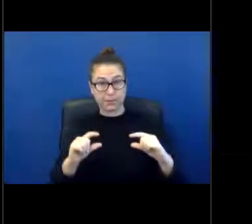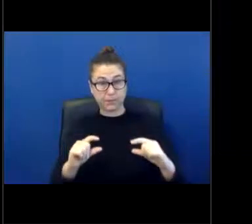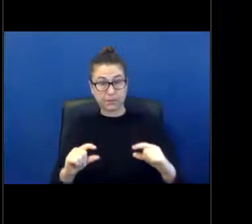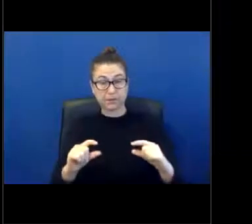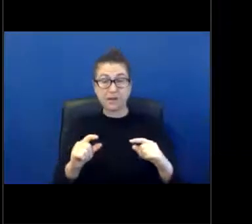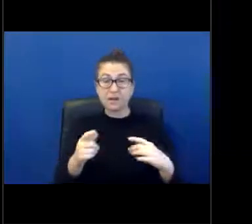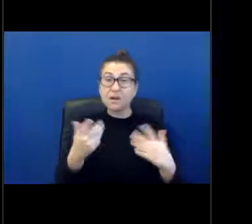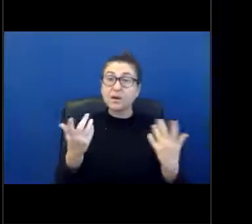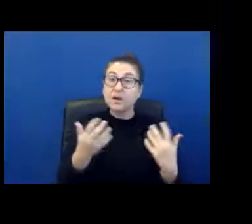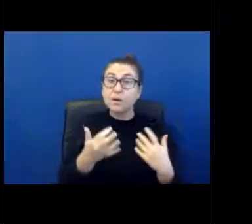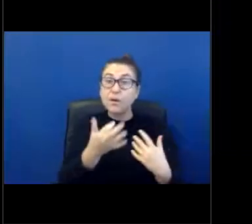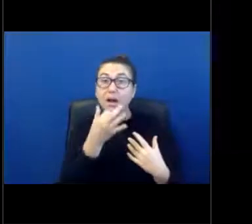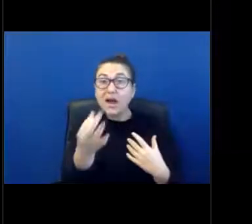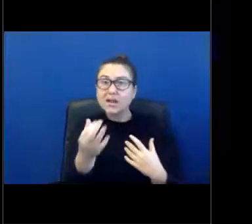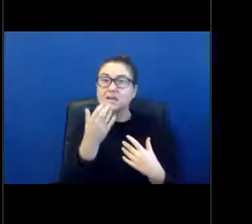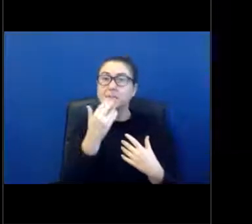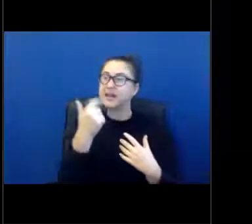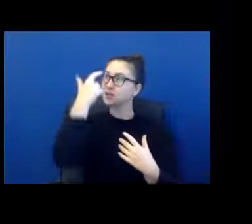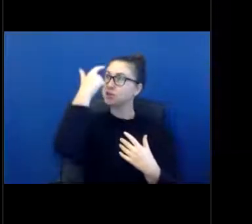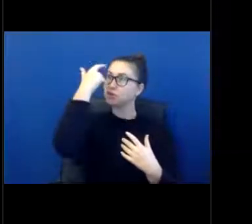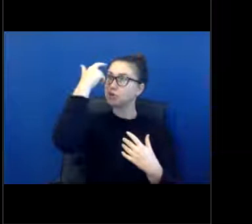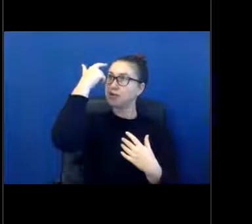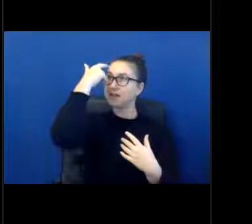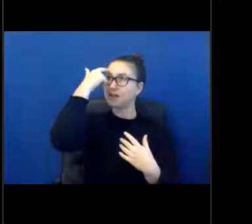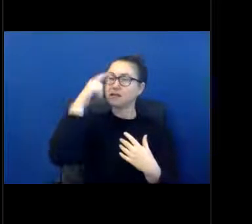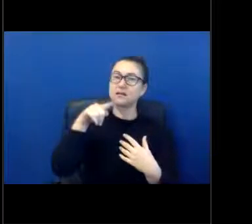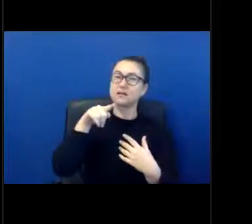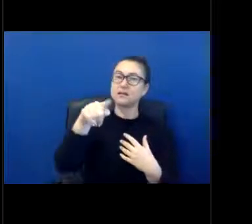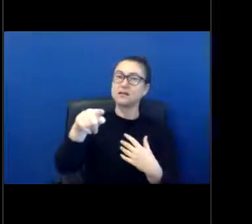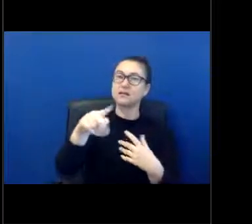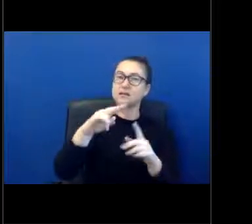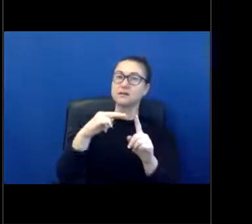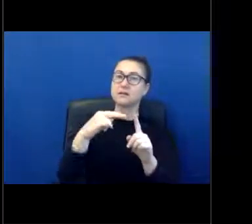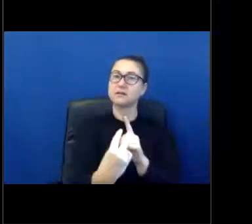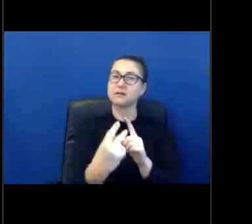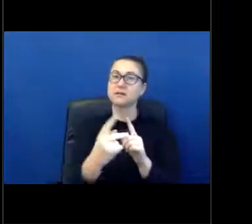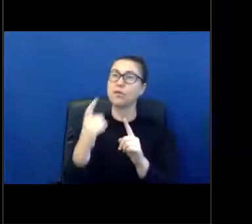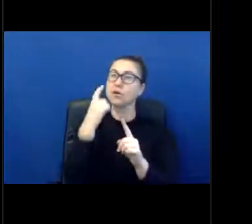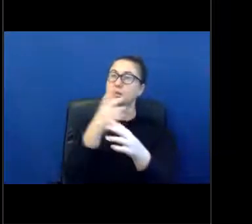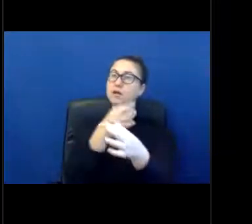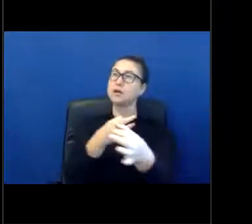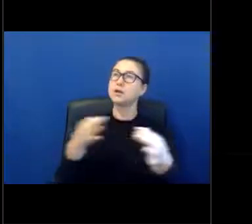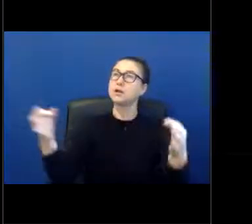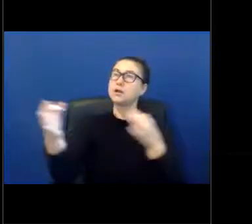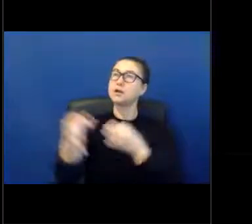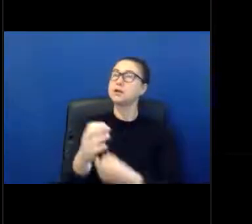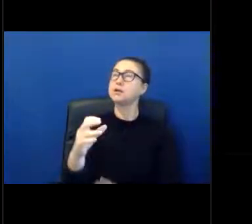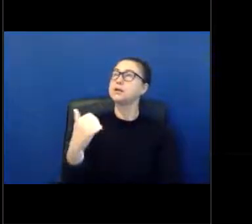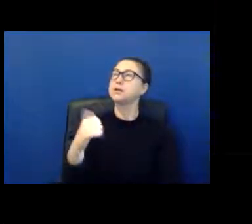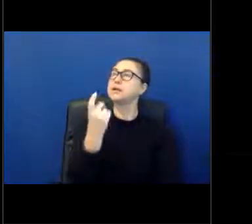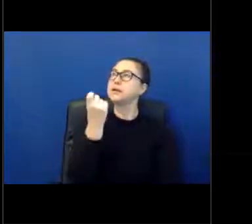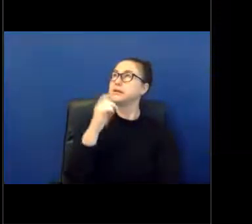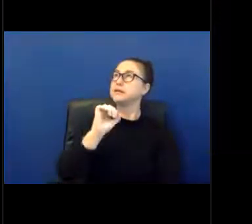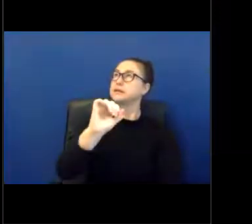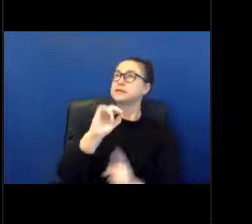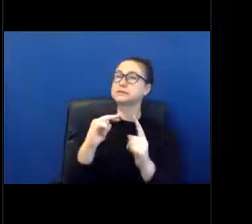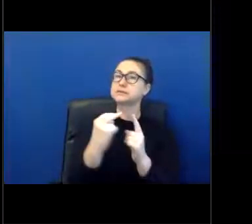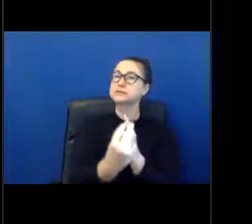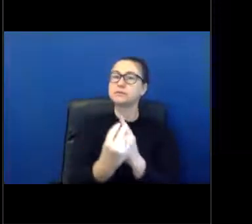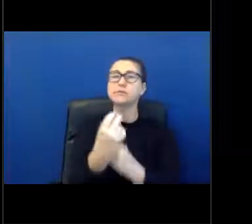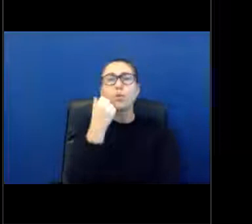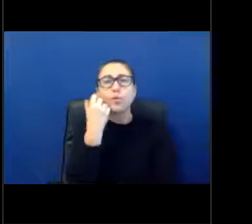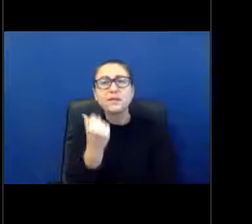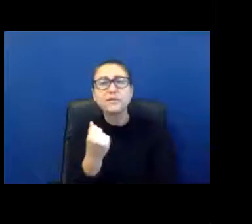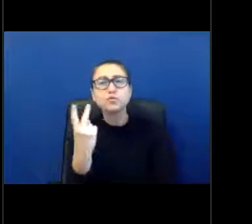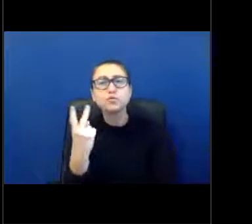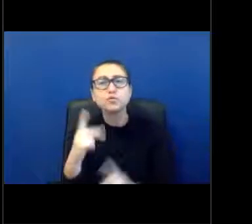for a moment to step into the other person's shoes and try and comprehend what it's like for them. There's always two perspectives,